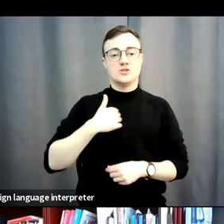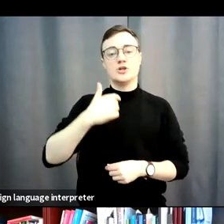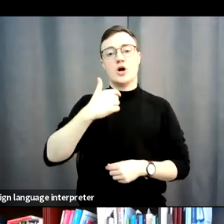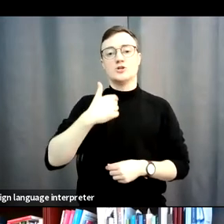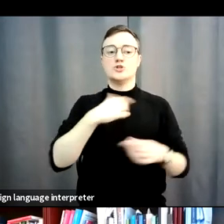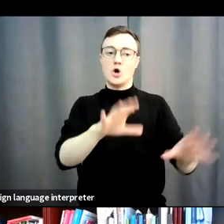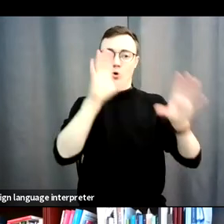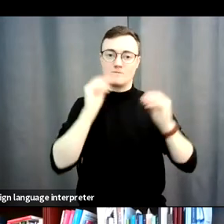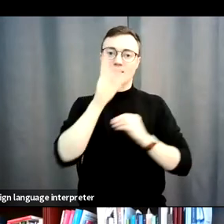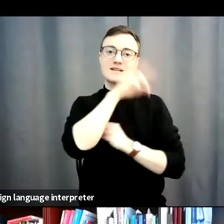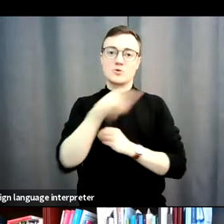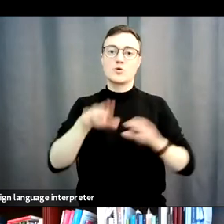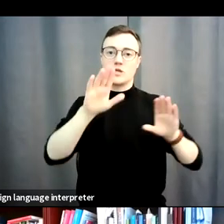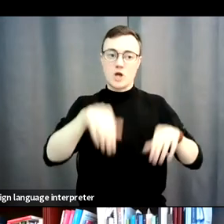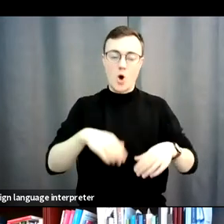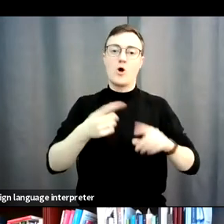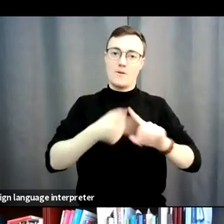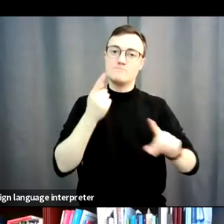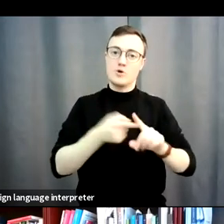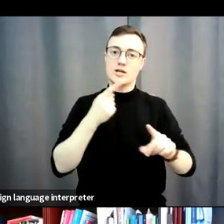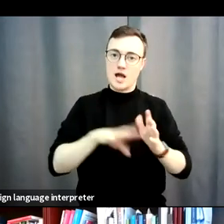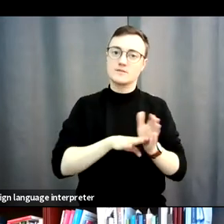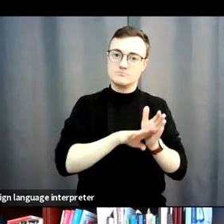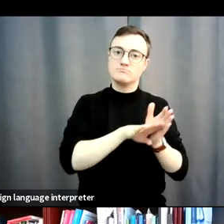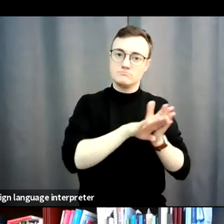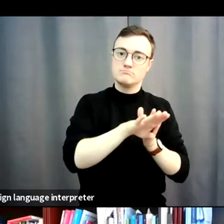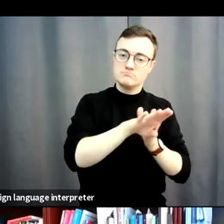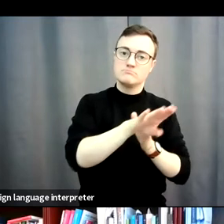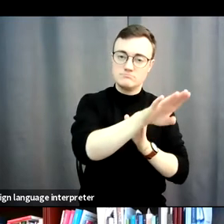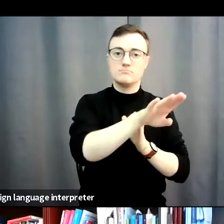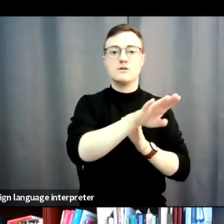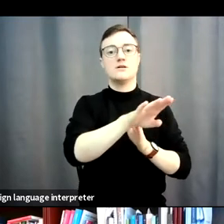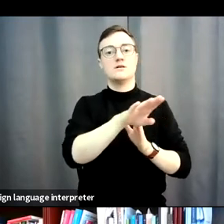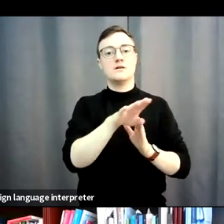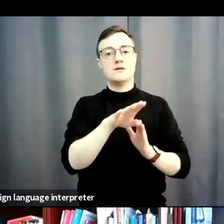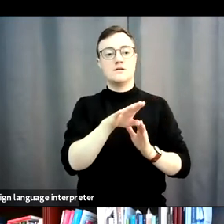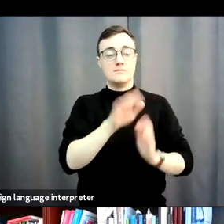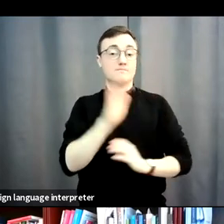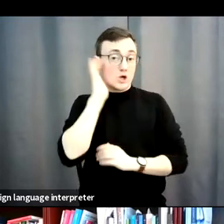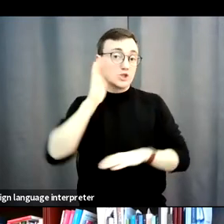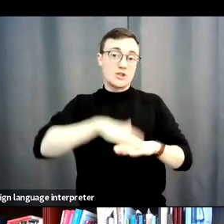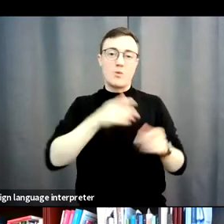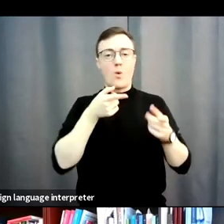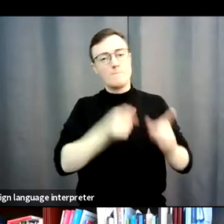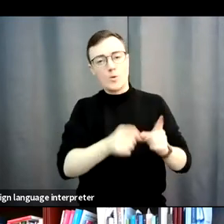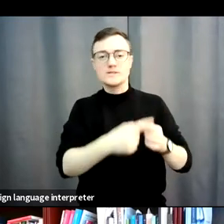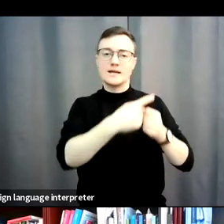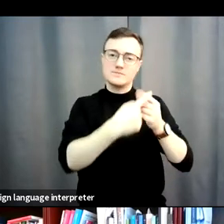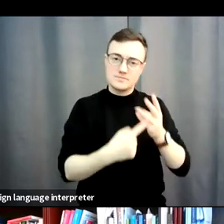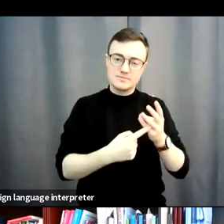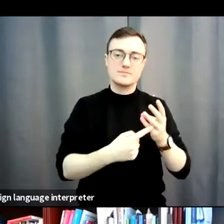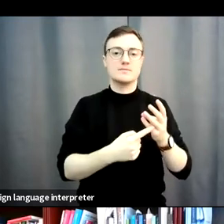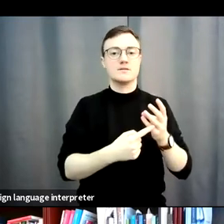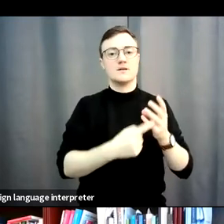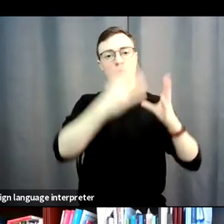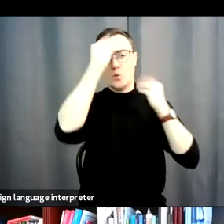this respect, but they should actually be heard beyond school environment and bullying and in other educational